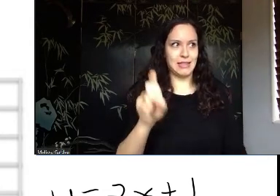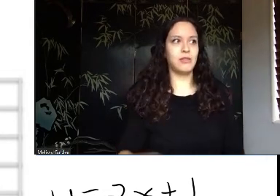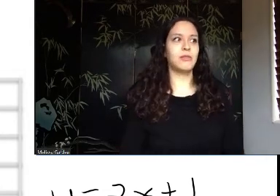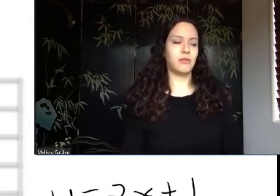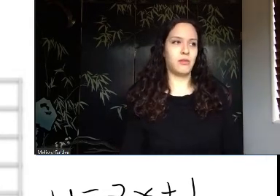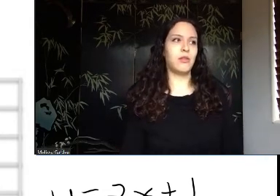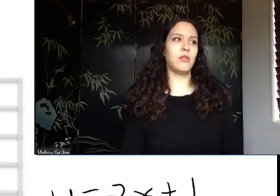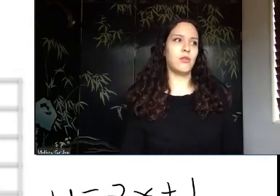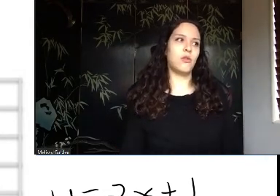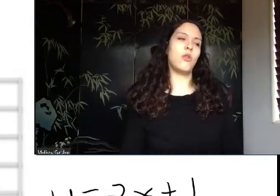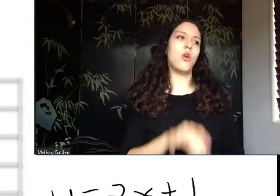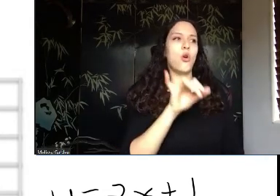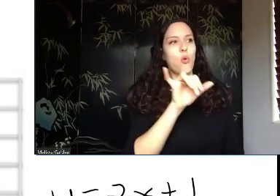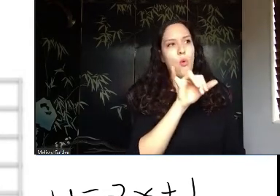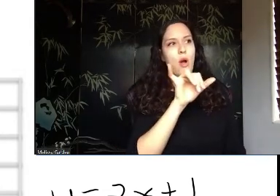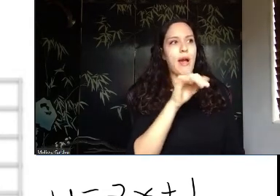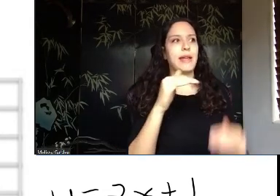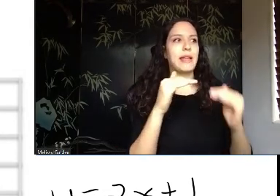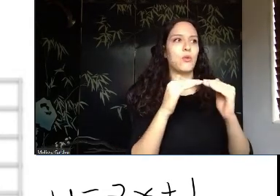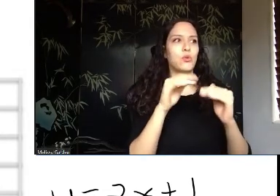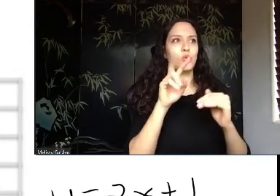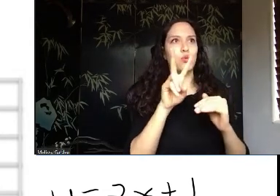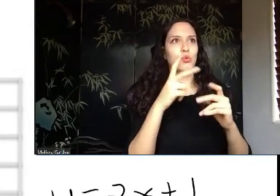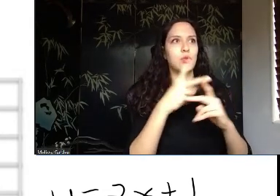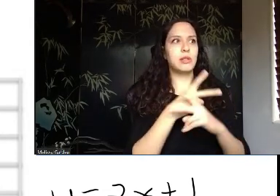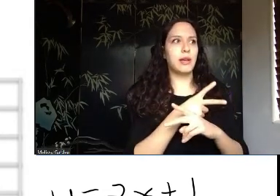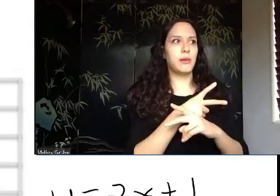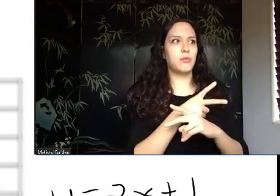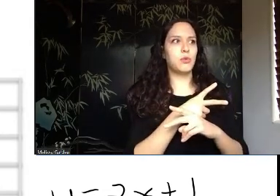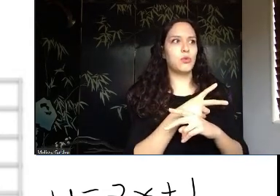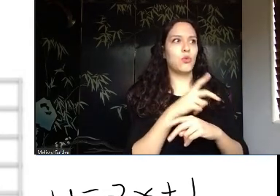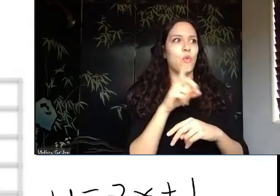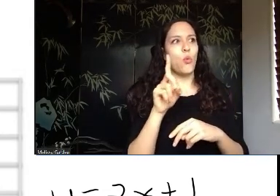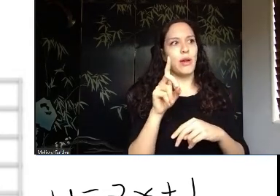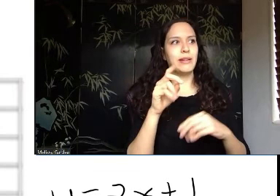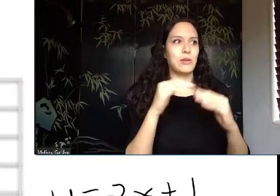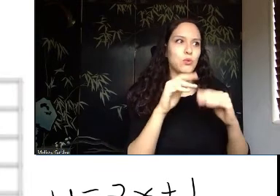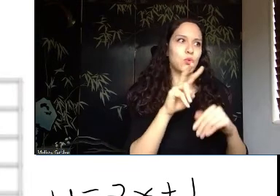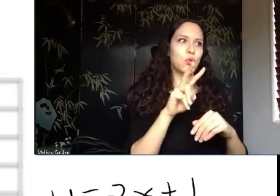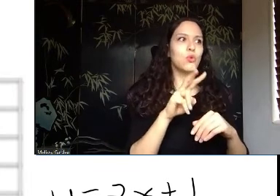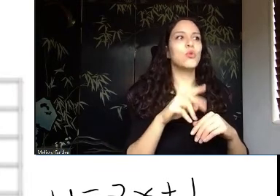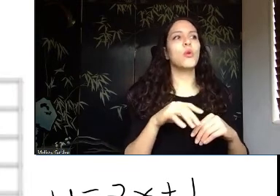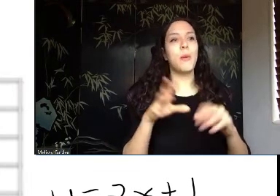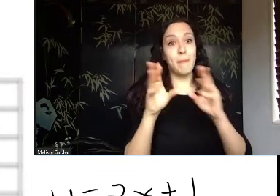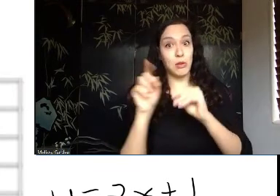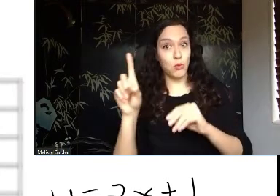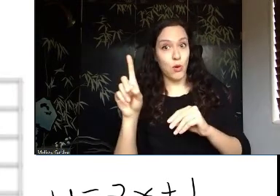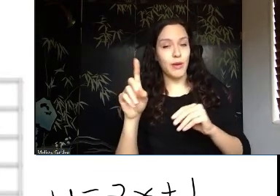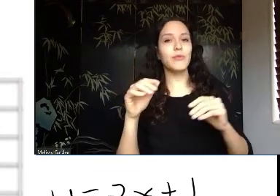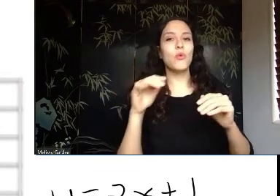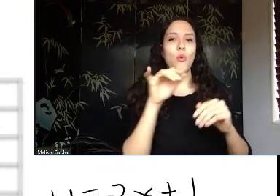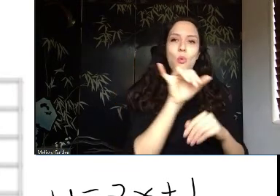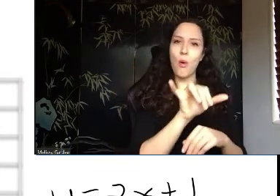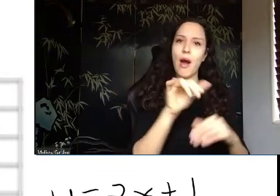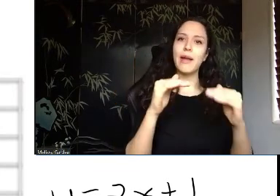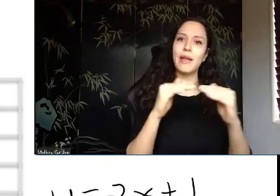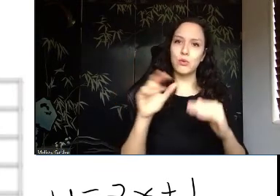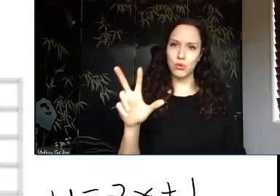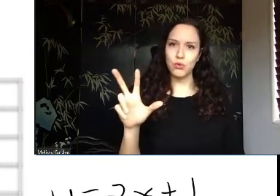Y equals 2 times 1 is 2 plus 1. So y equals 3.